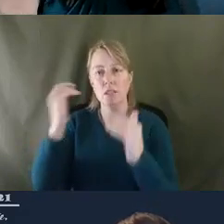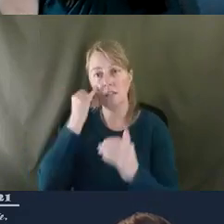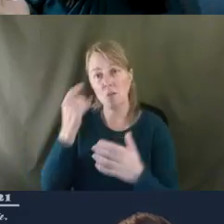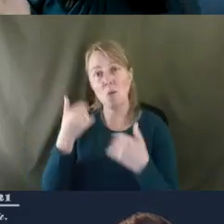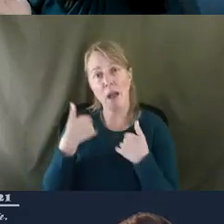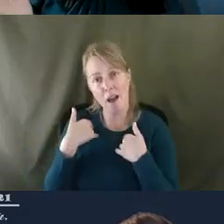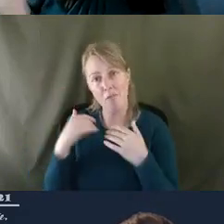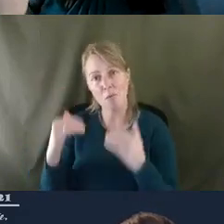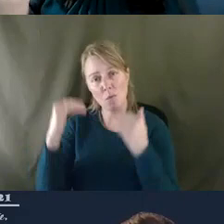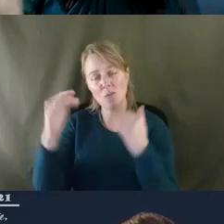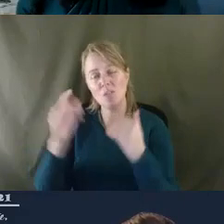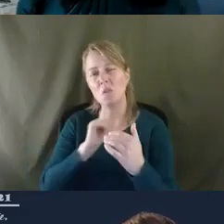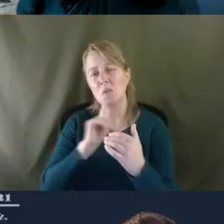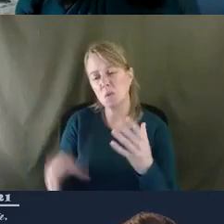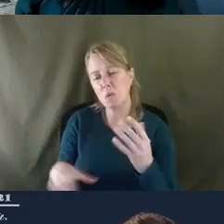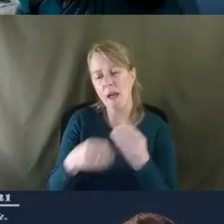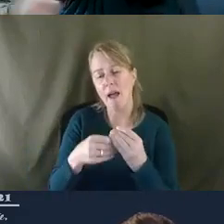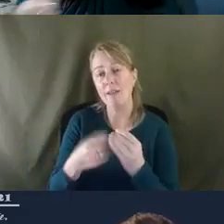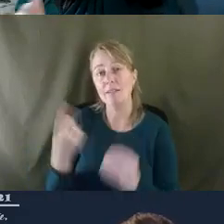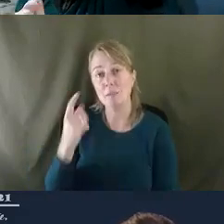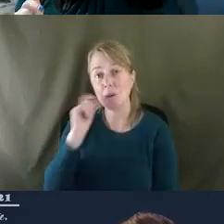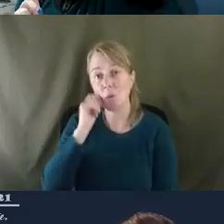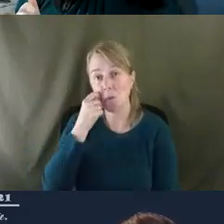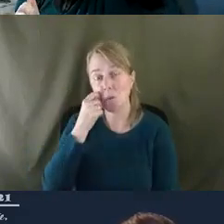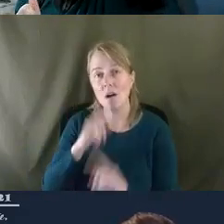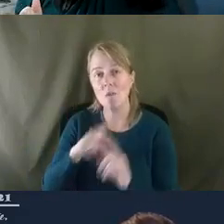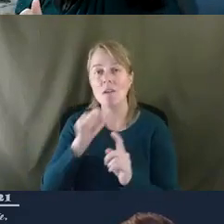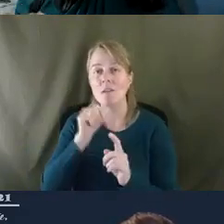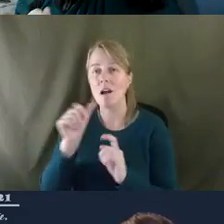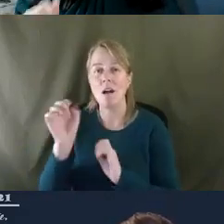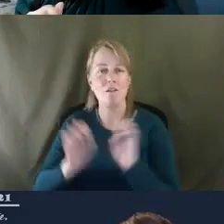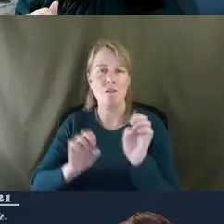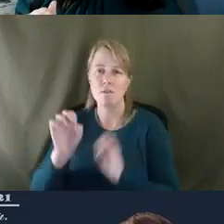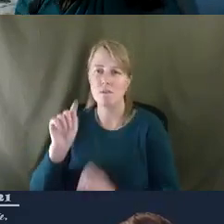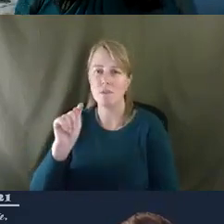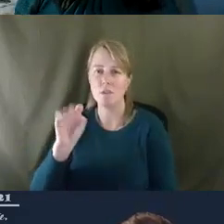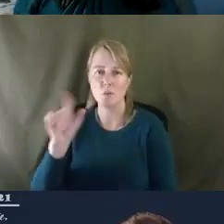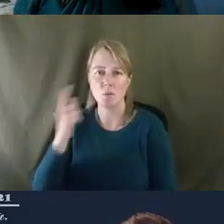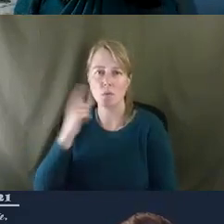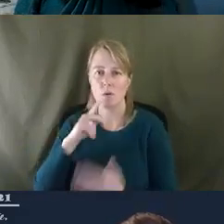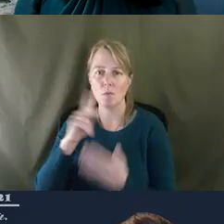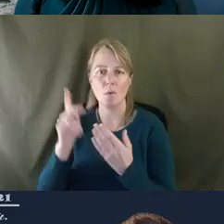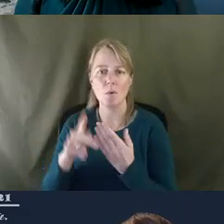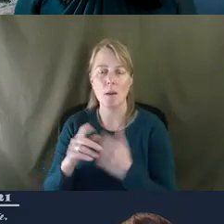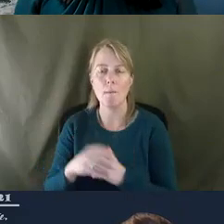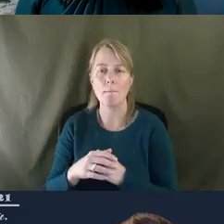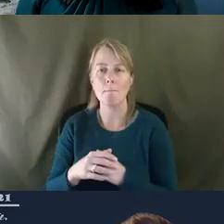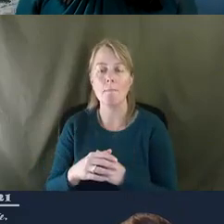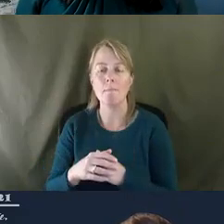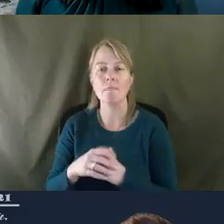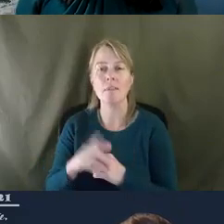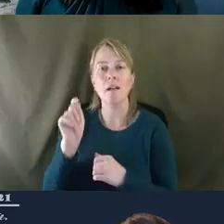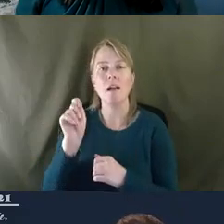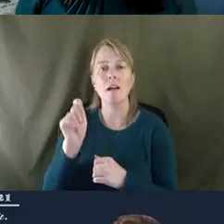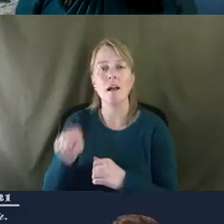could probably tack it on as something kind of cool, but don't use that as an evaluative tool for your program. I think asking